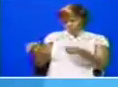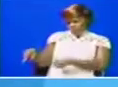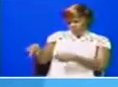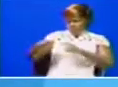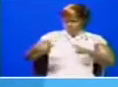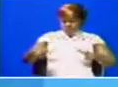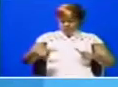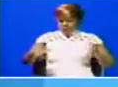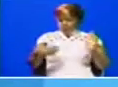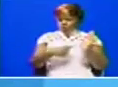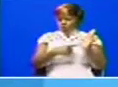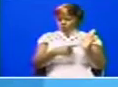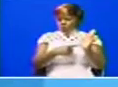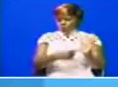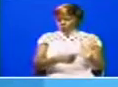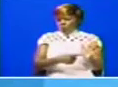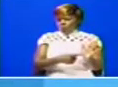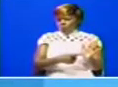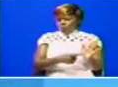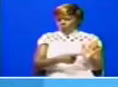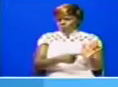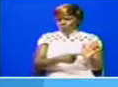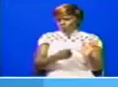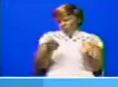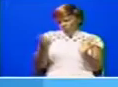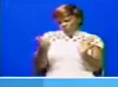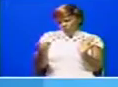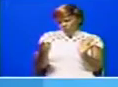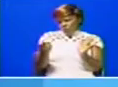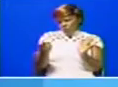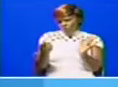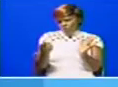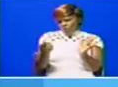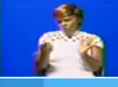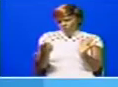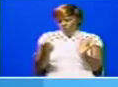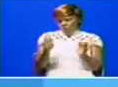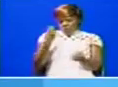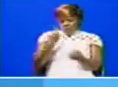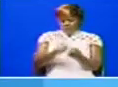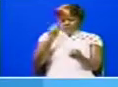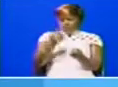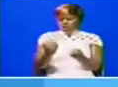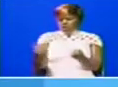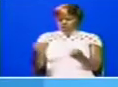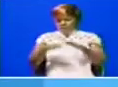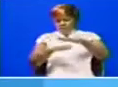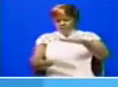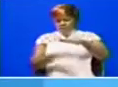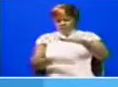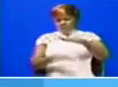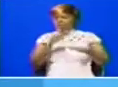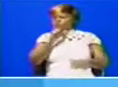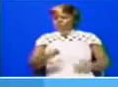the respiratory infection is still scarce. This complicates long-term diagnosis for children below the age